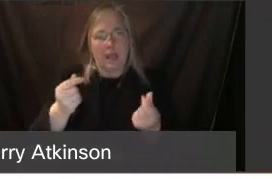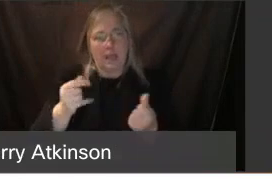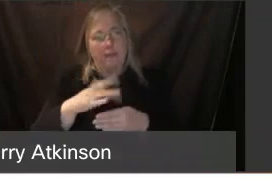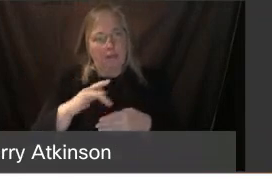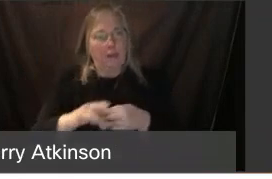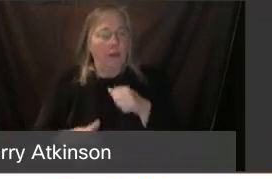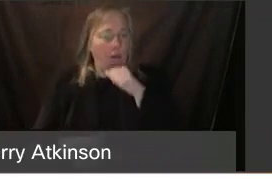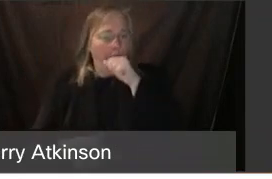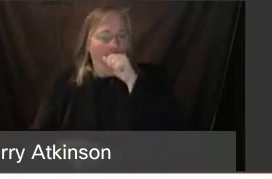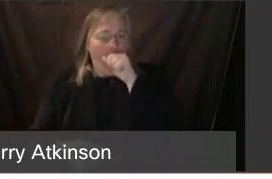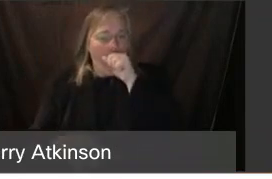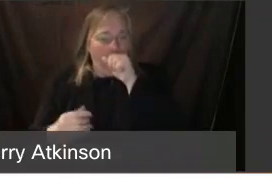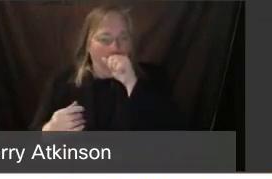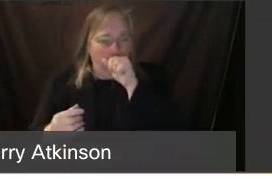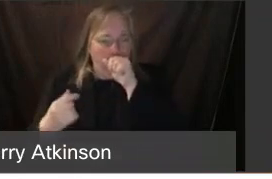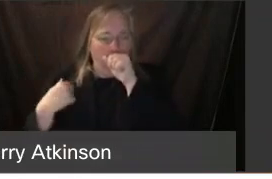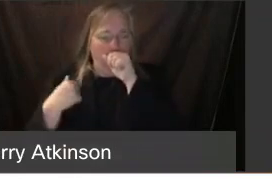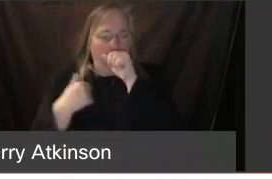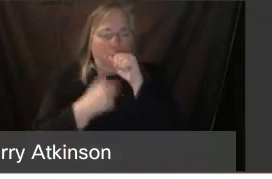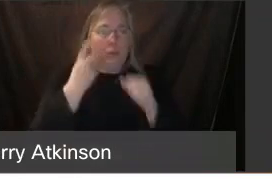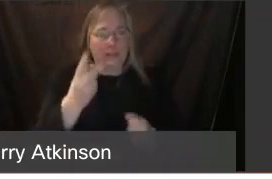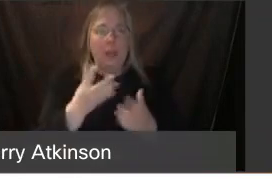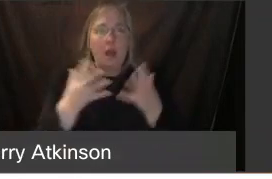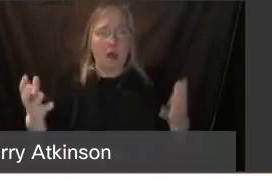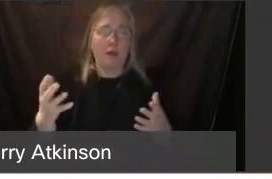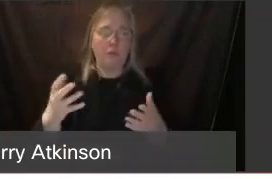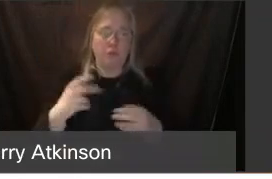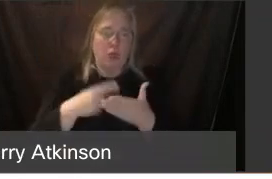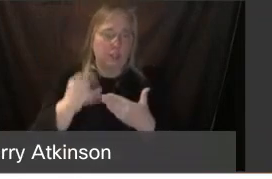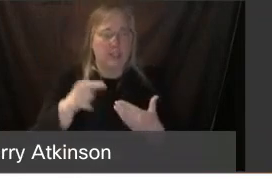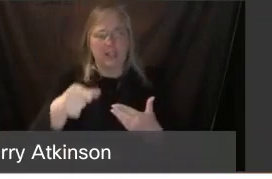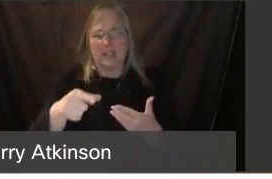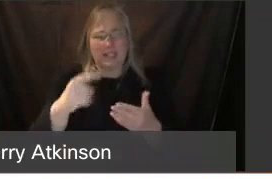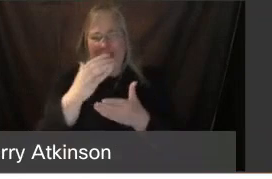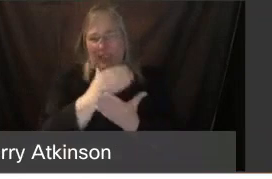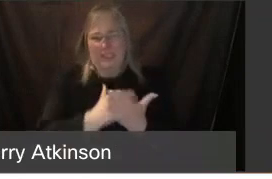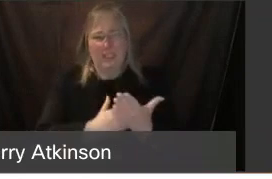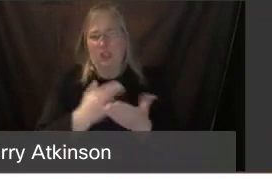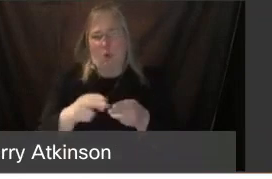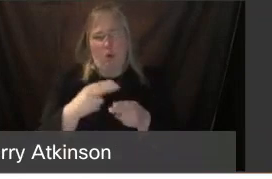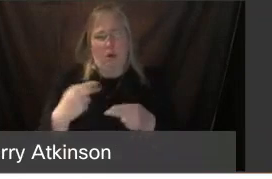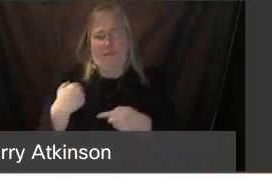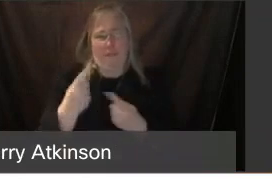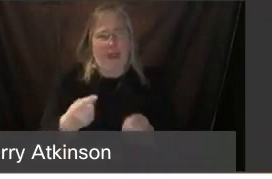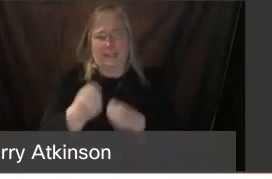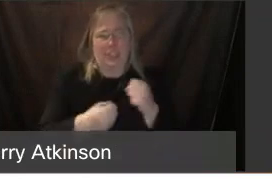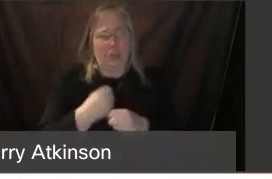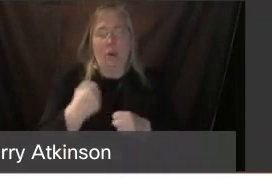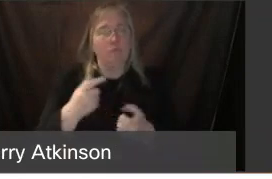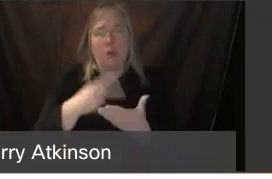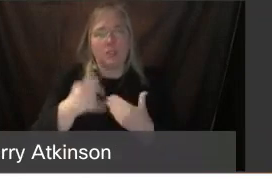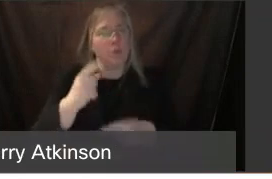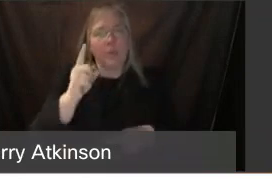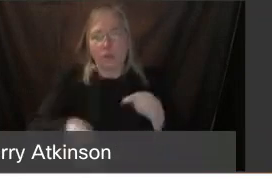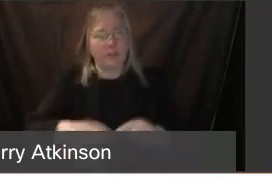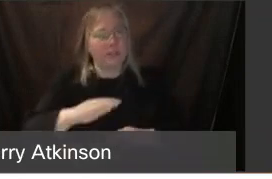a lot of projects. This is a short list just over the past year. of projects that we haven't been able to satisfy